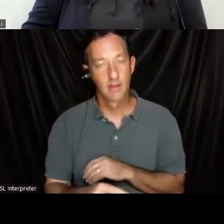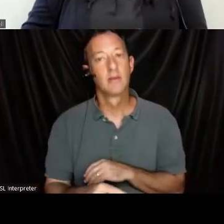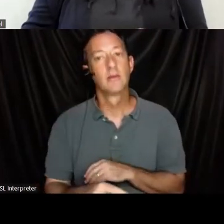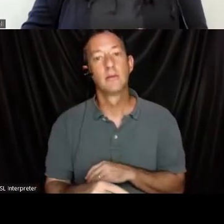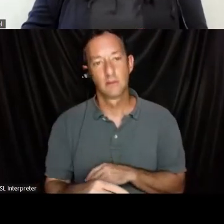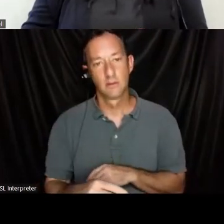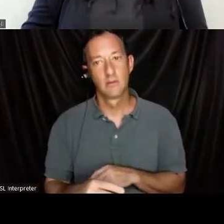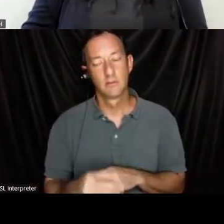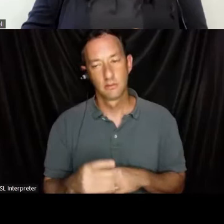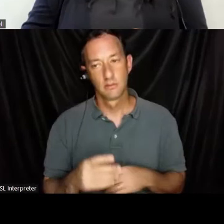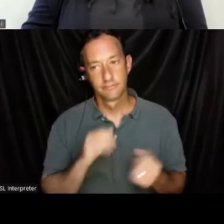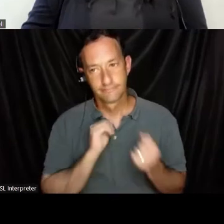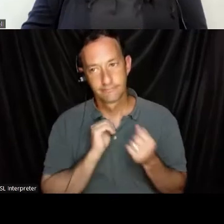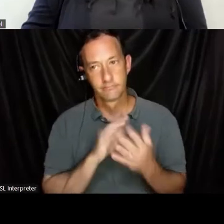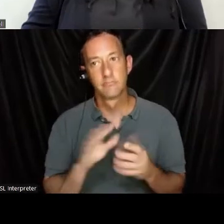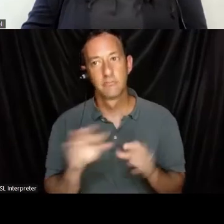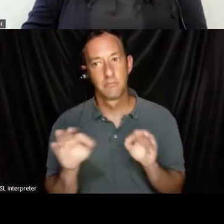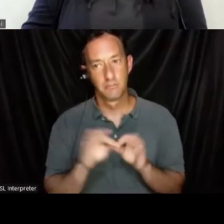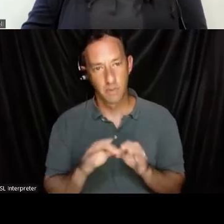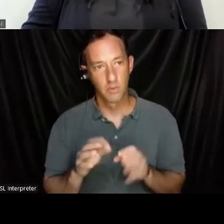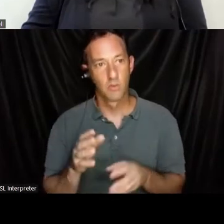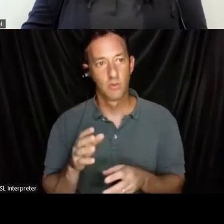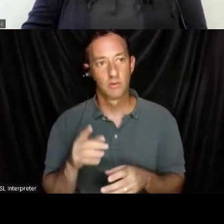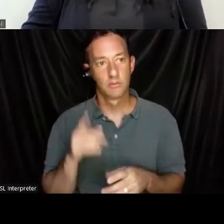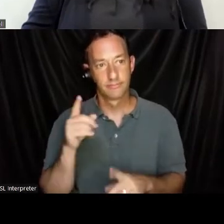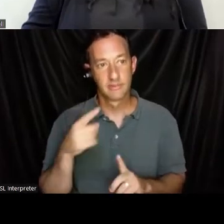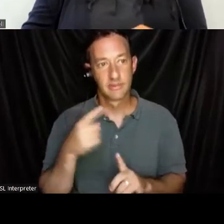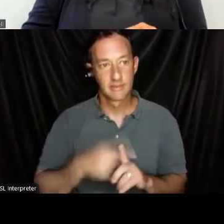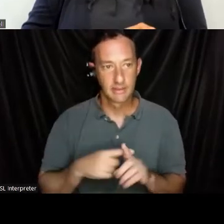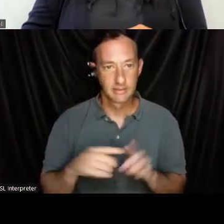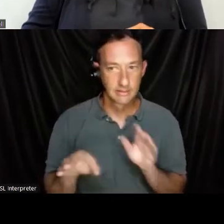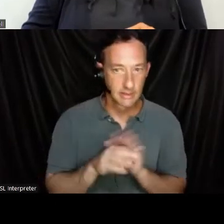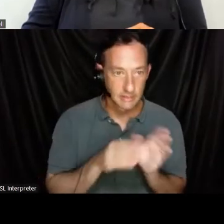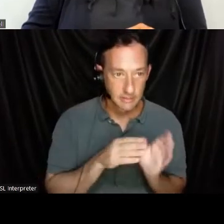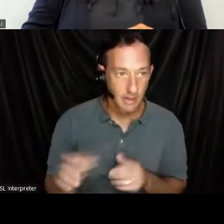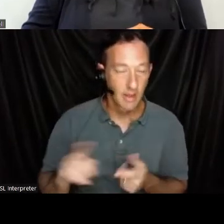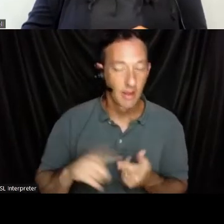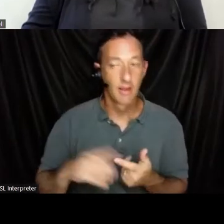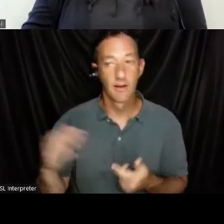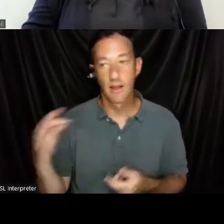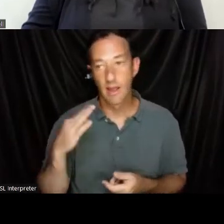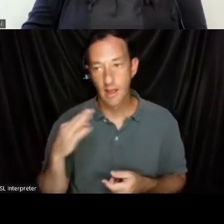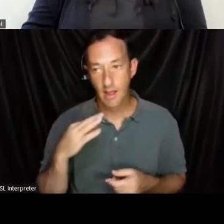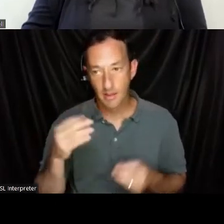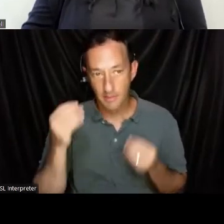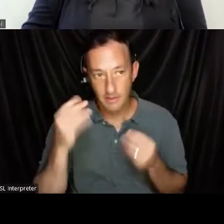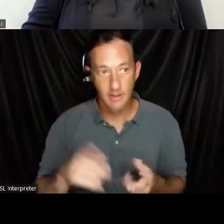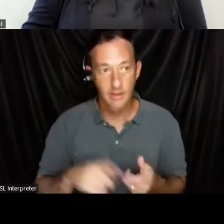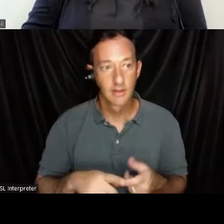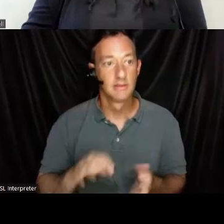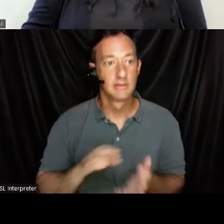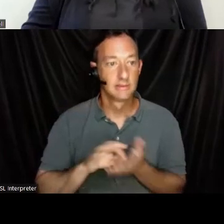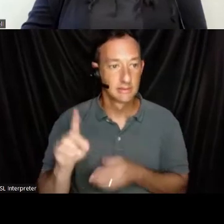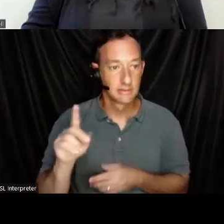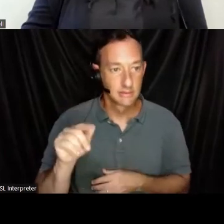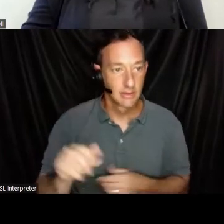obtain, to the tenant selection plan, any applicant data, census data, eviction data, tenant